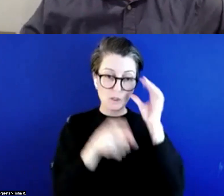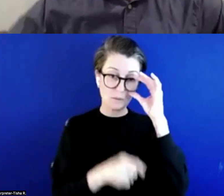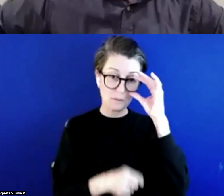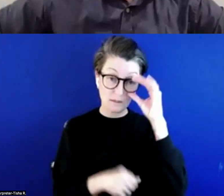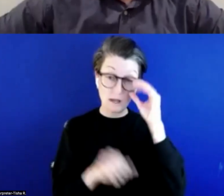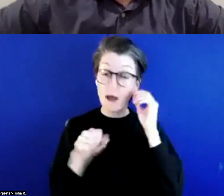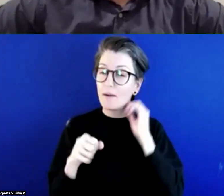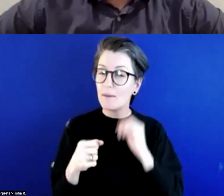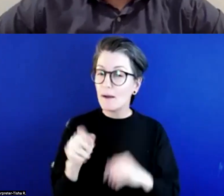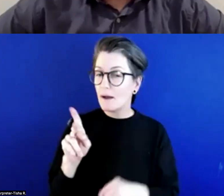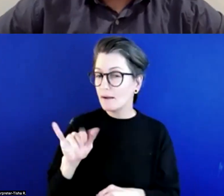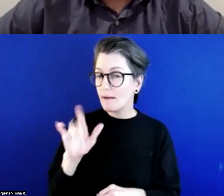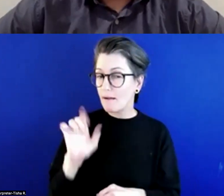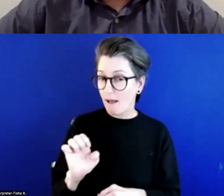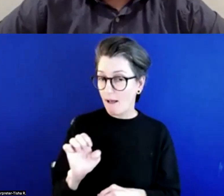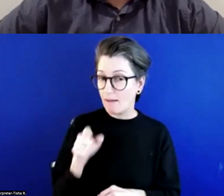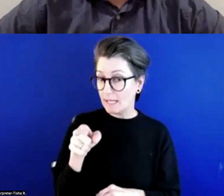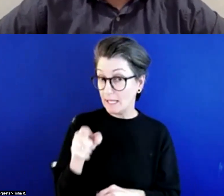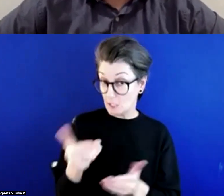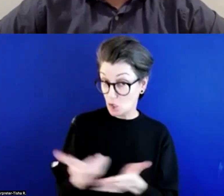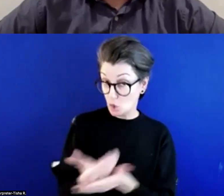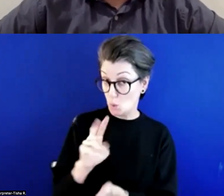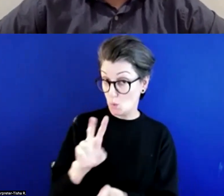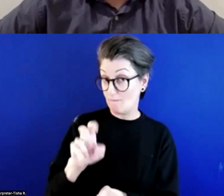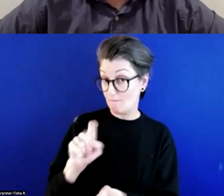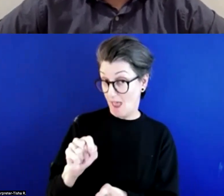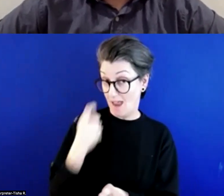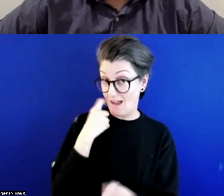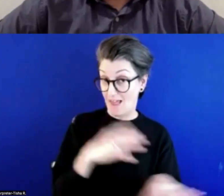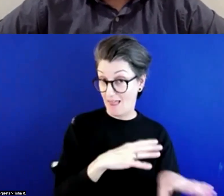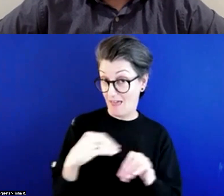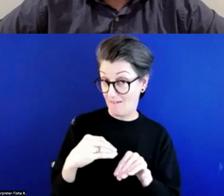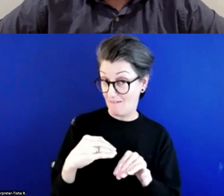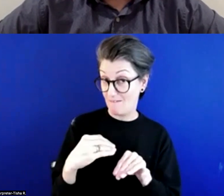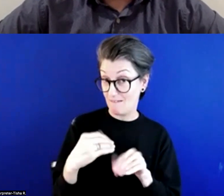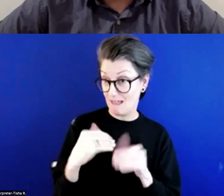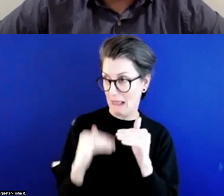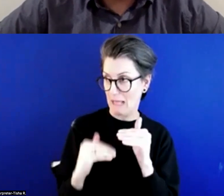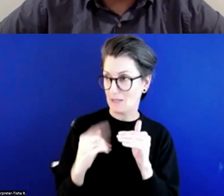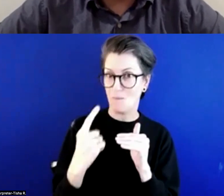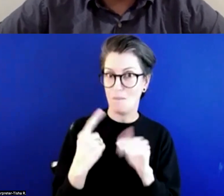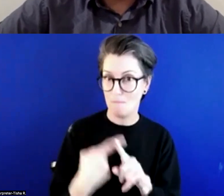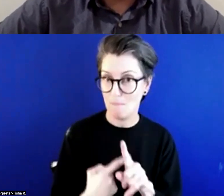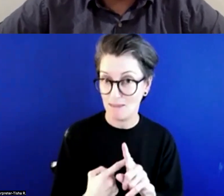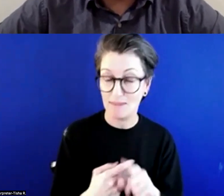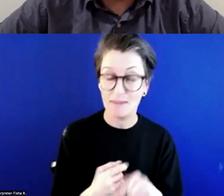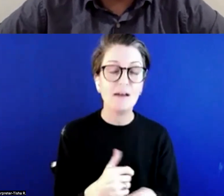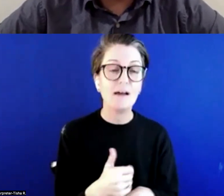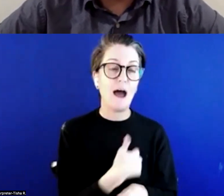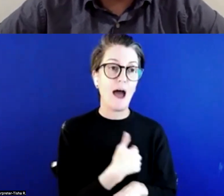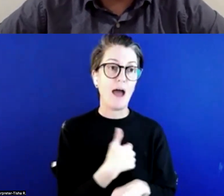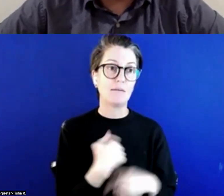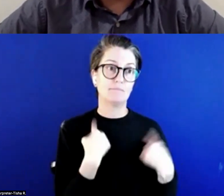started, and Kyle said he's a new veteran, right? You've been out 1 month, and it's but I actually, I've been out